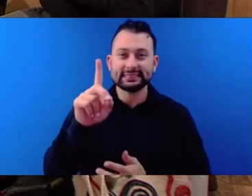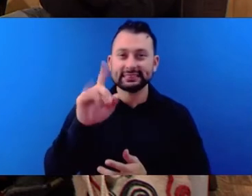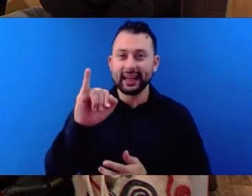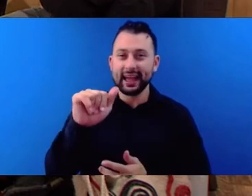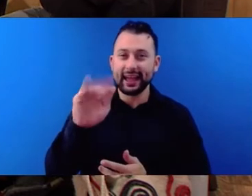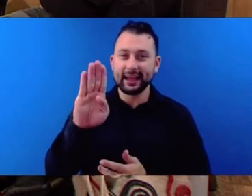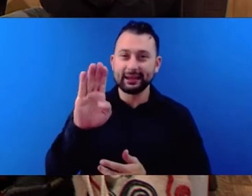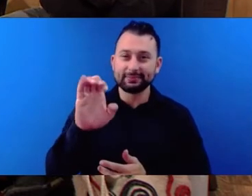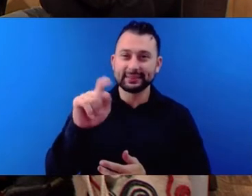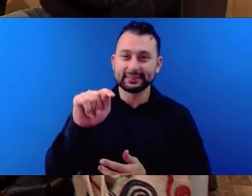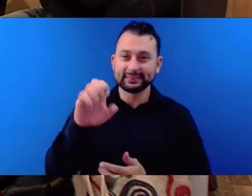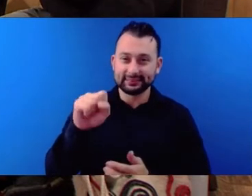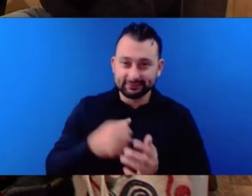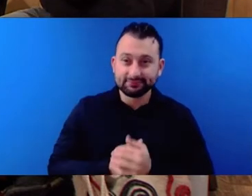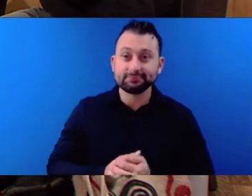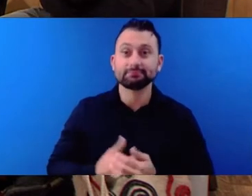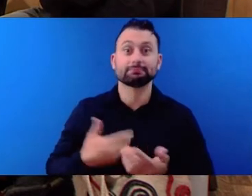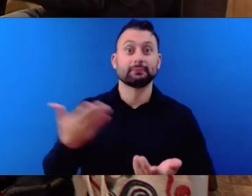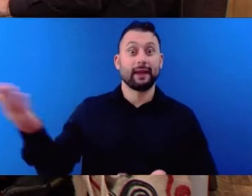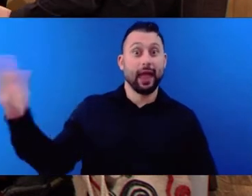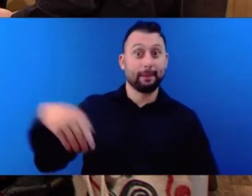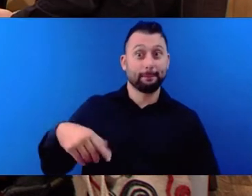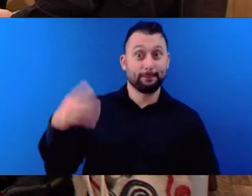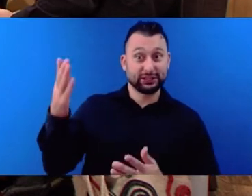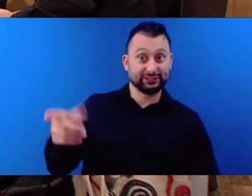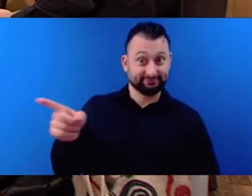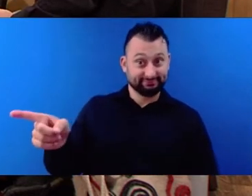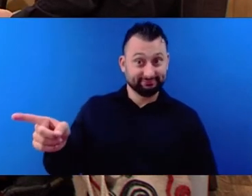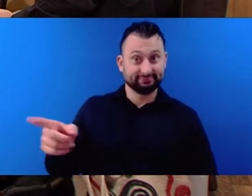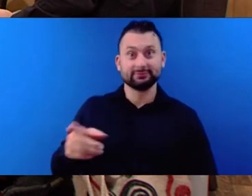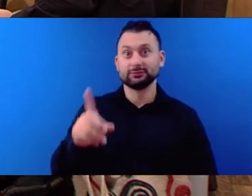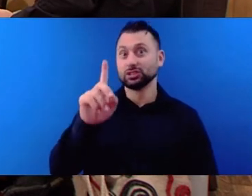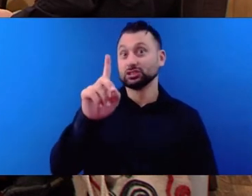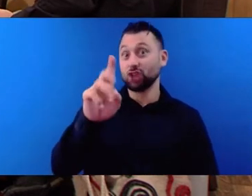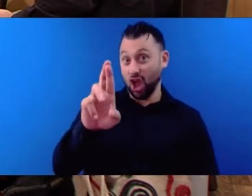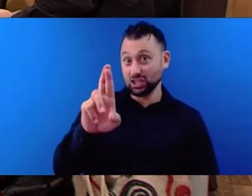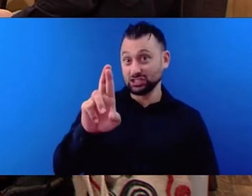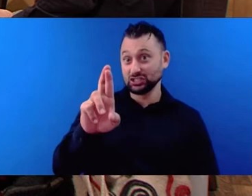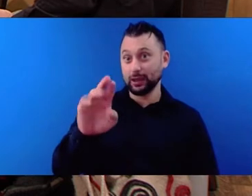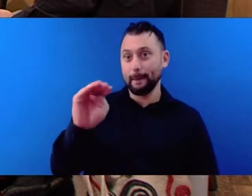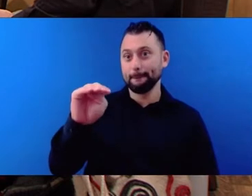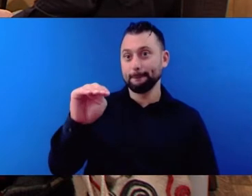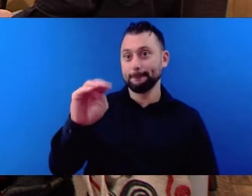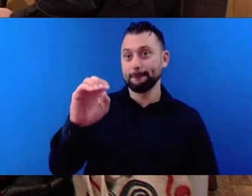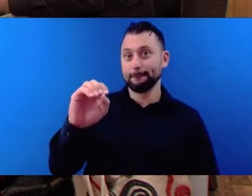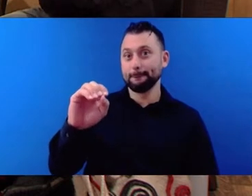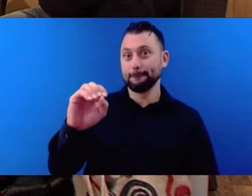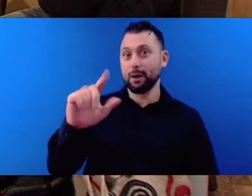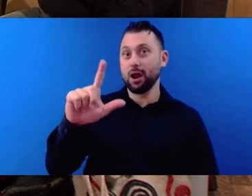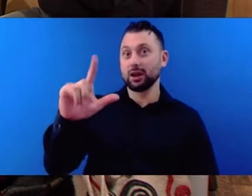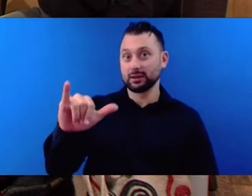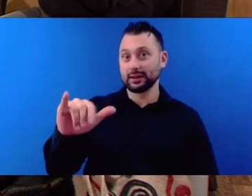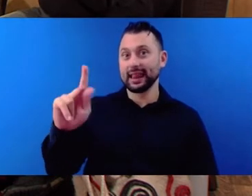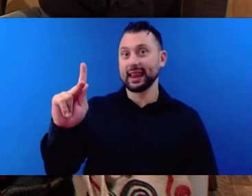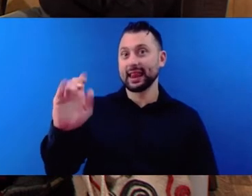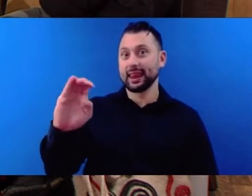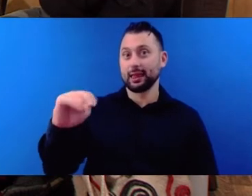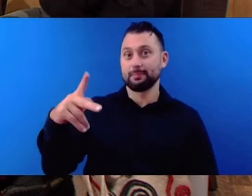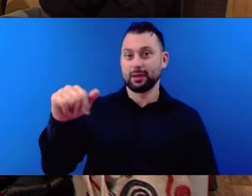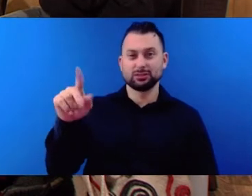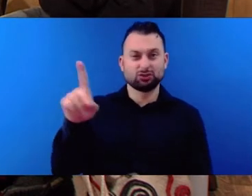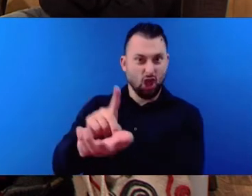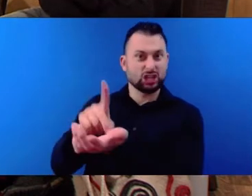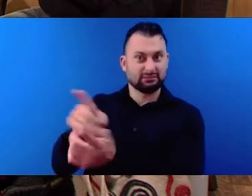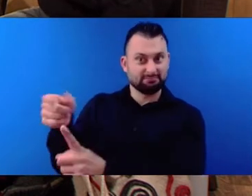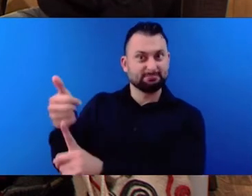us today. Her name is Dr. Molly Kempa, and she's